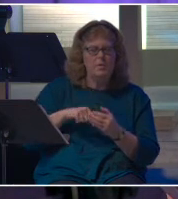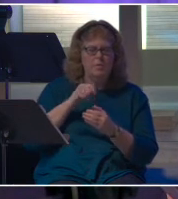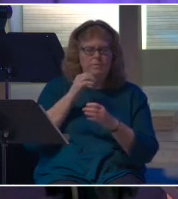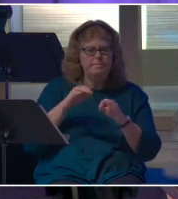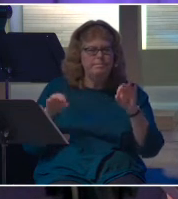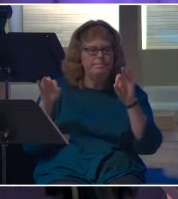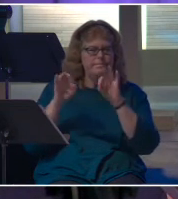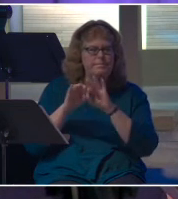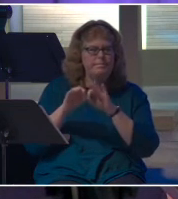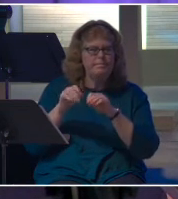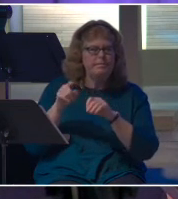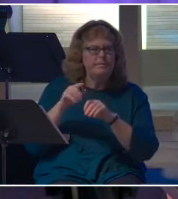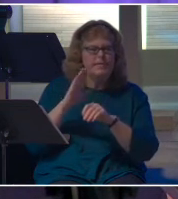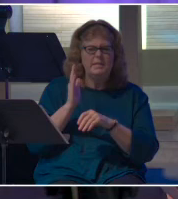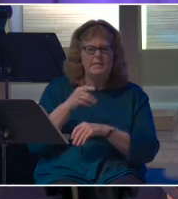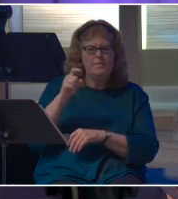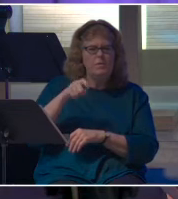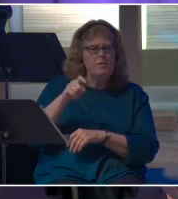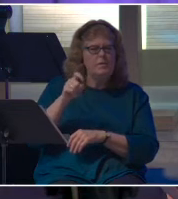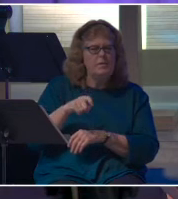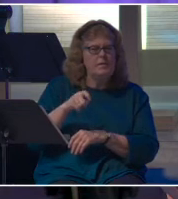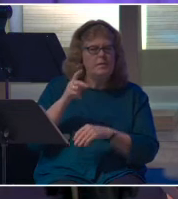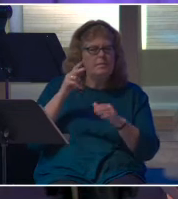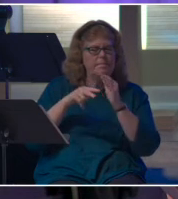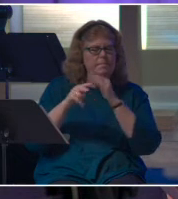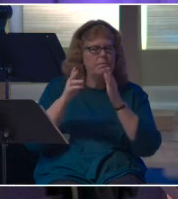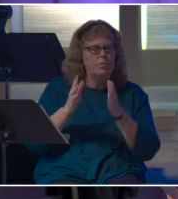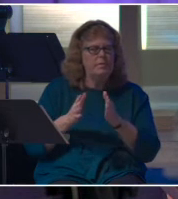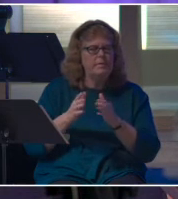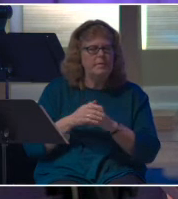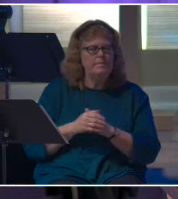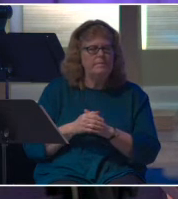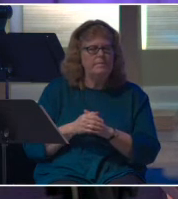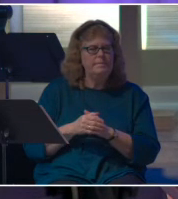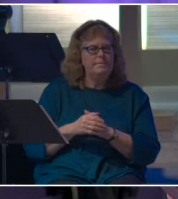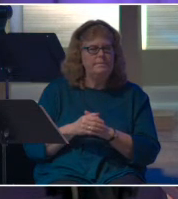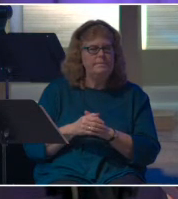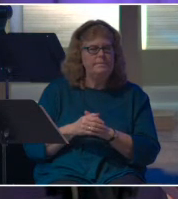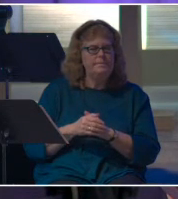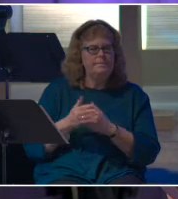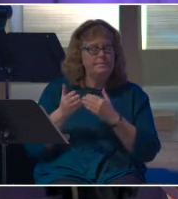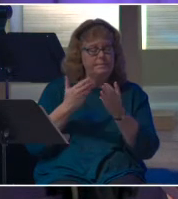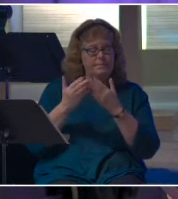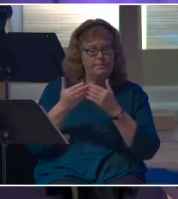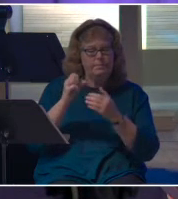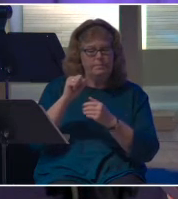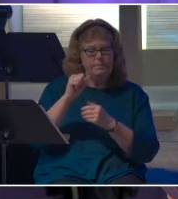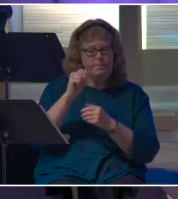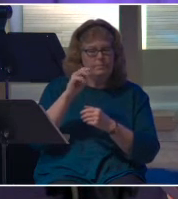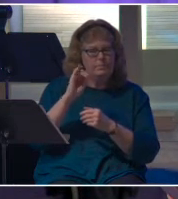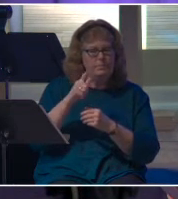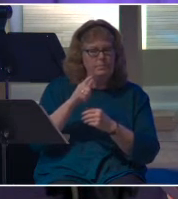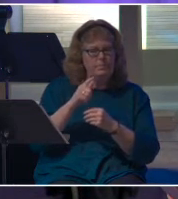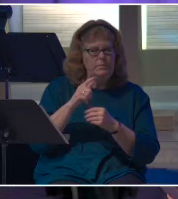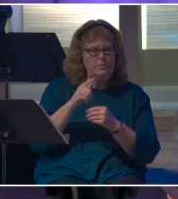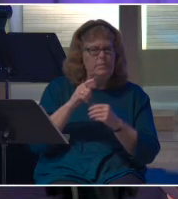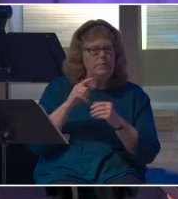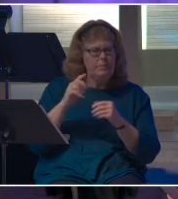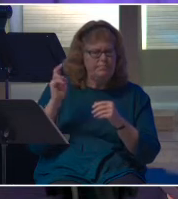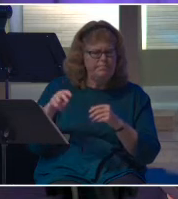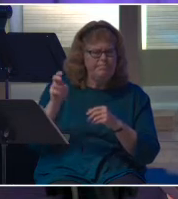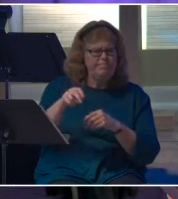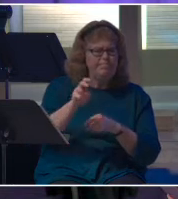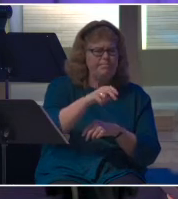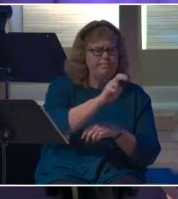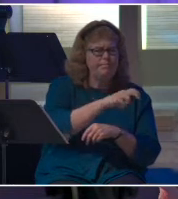He's never needed the prophet. Even though Samuel is on a circuit going around Israel,